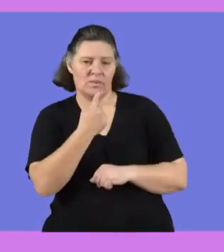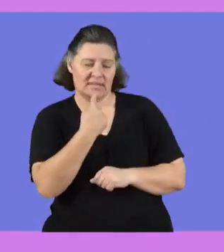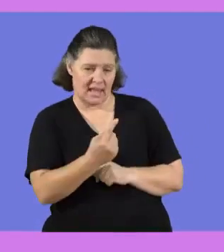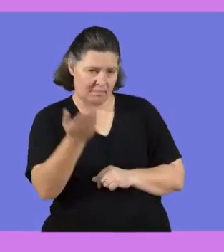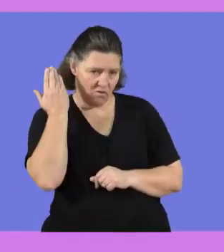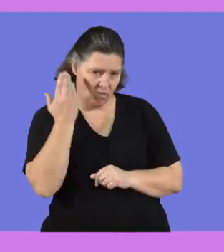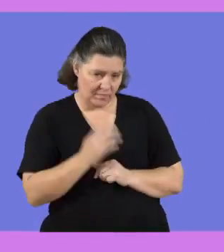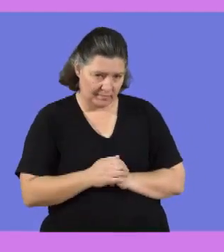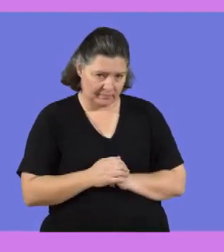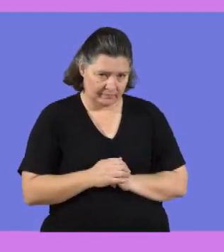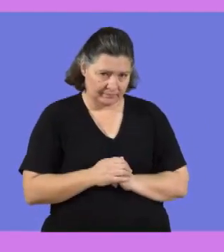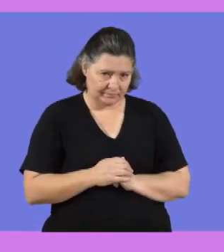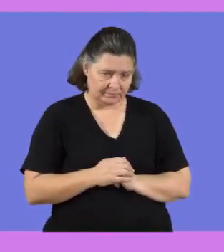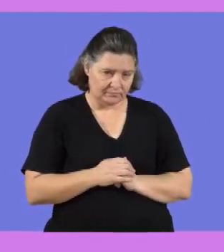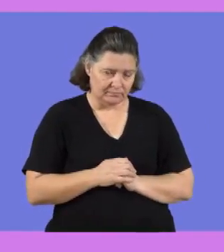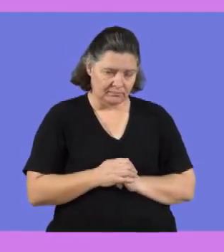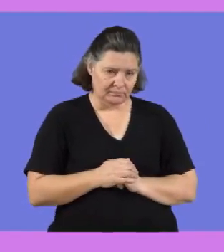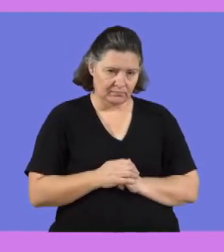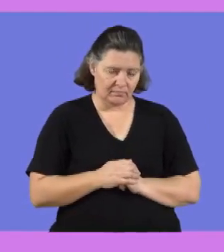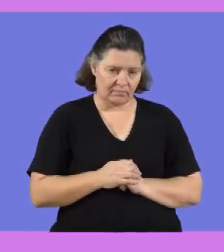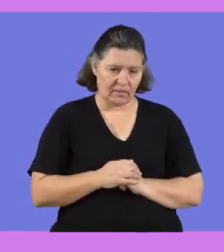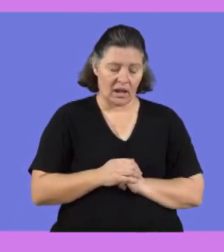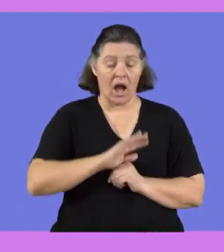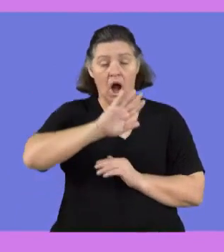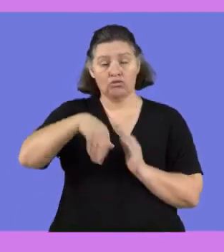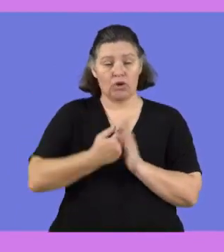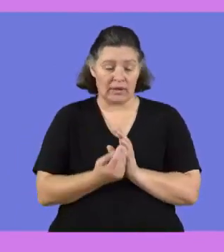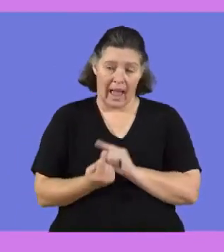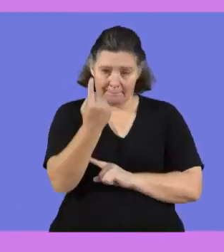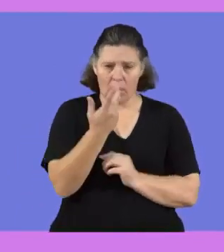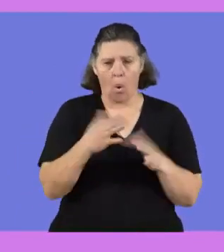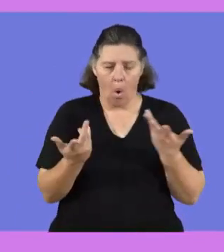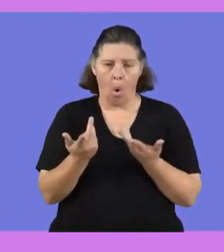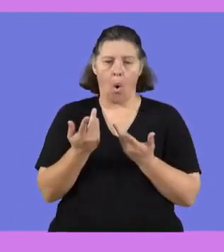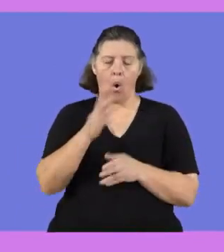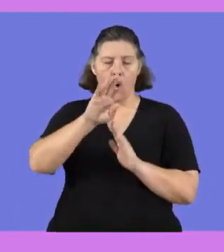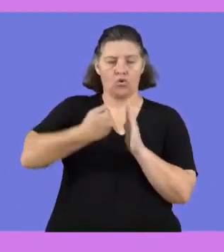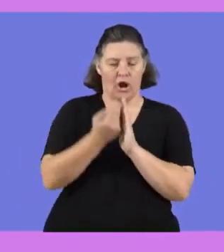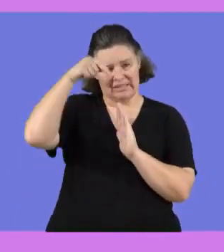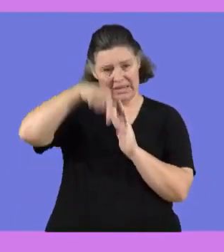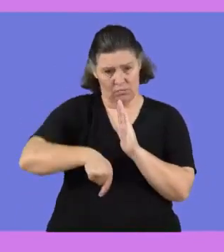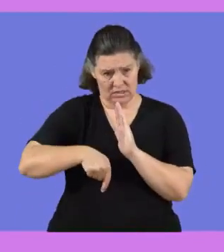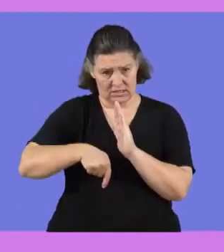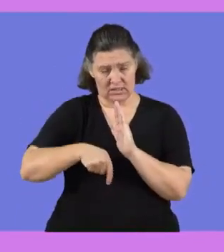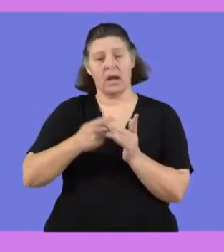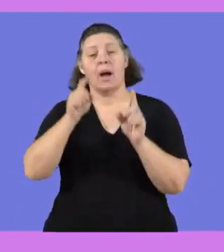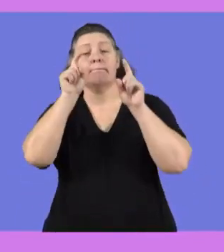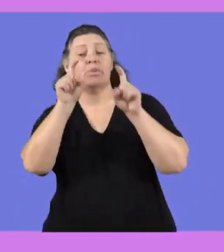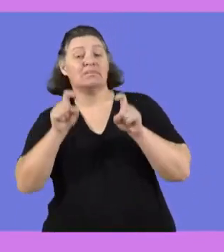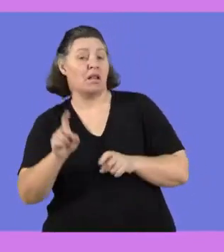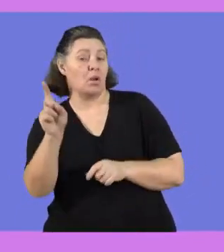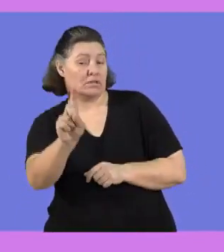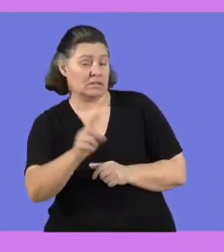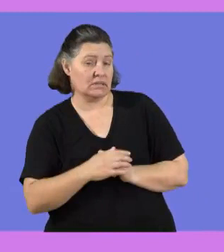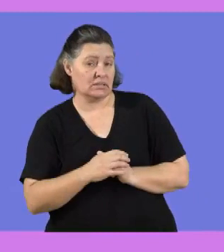what we said previously, when we are rounding up or rounding down, the principles are